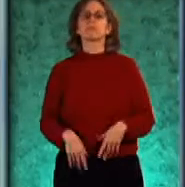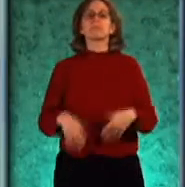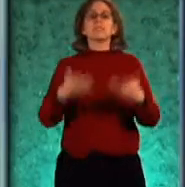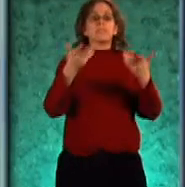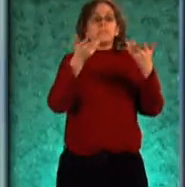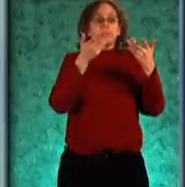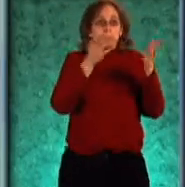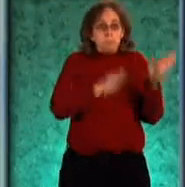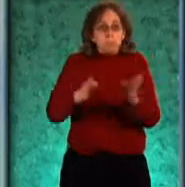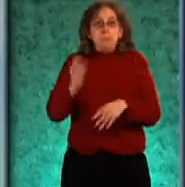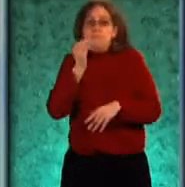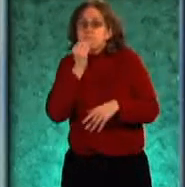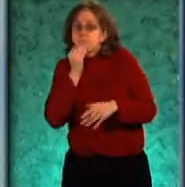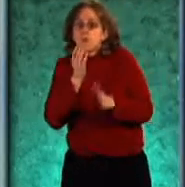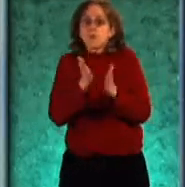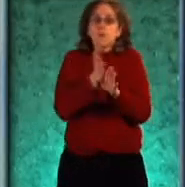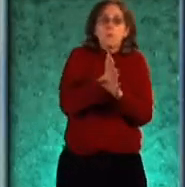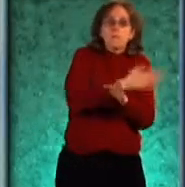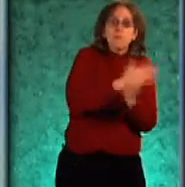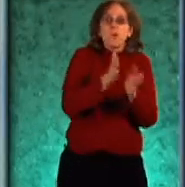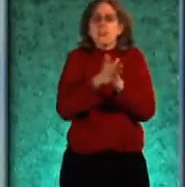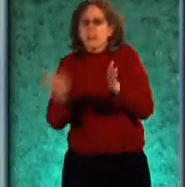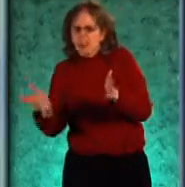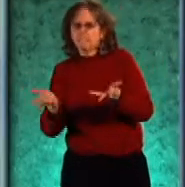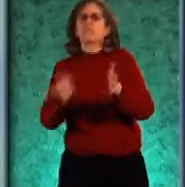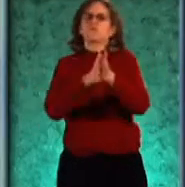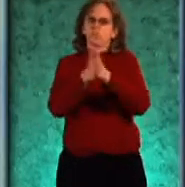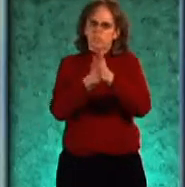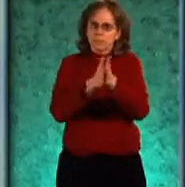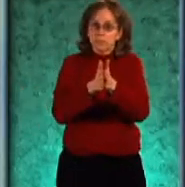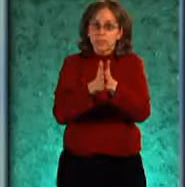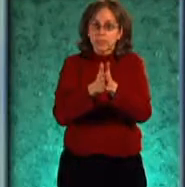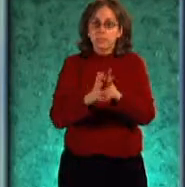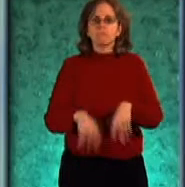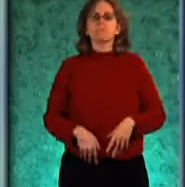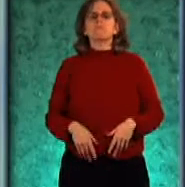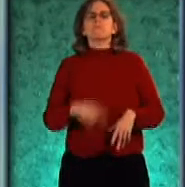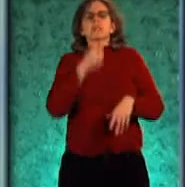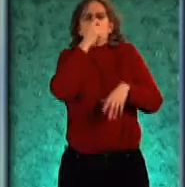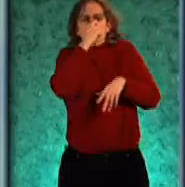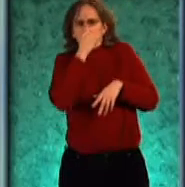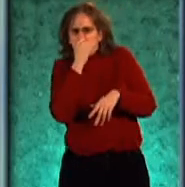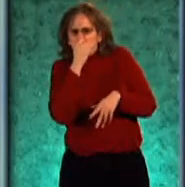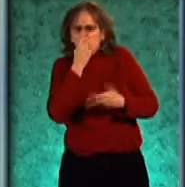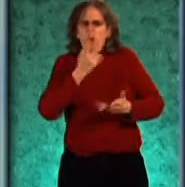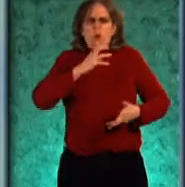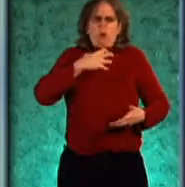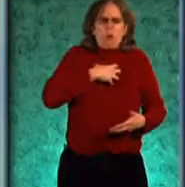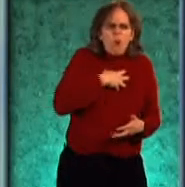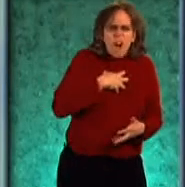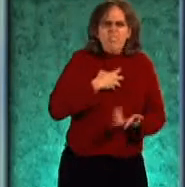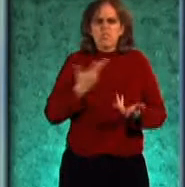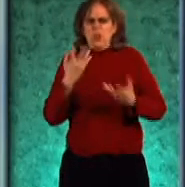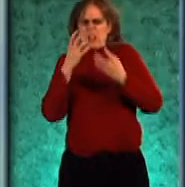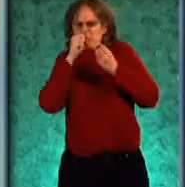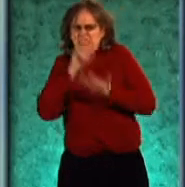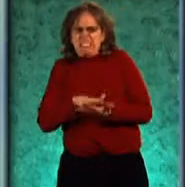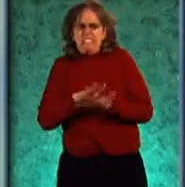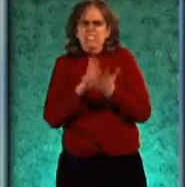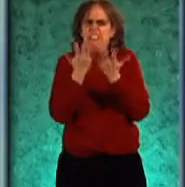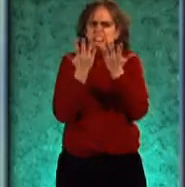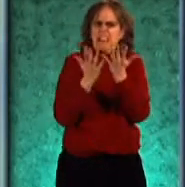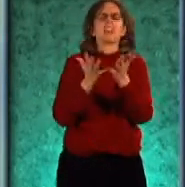your hands before and after handling food. Wash your hands when you blow your nose or when you cough or sneeze into your